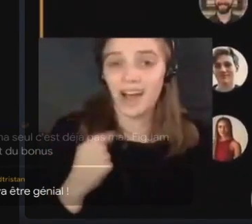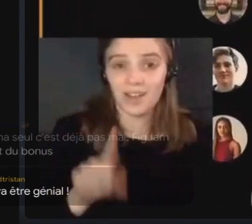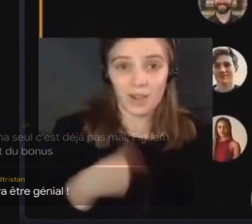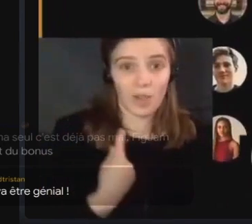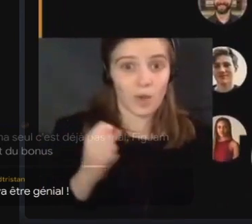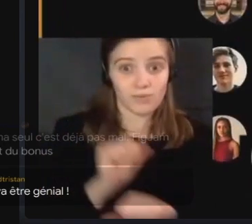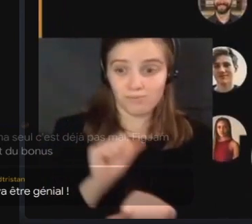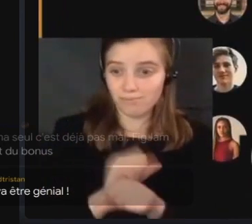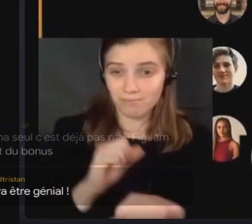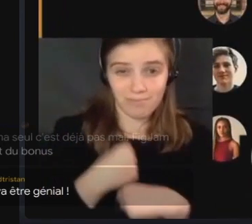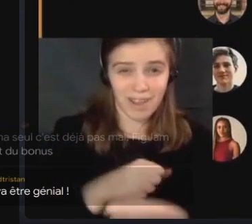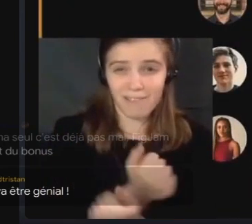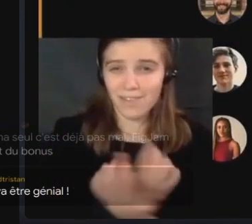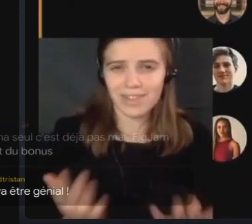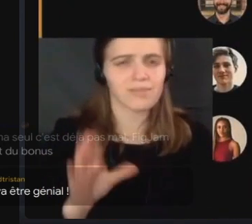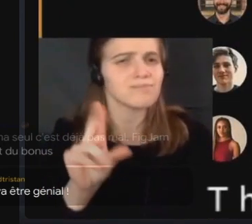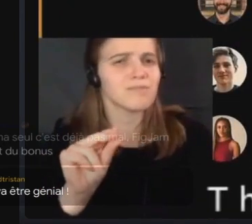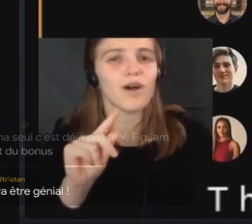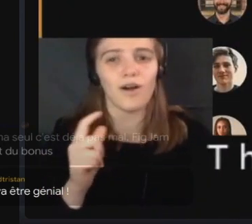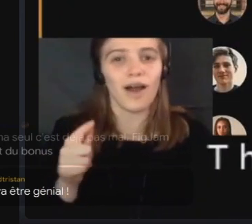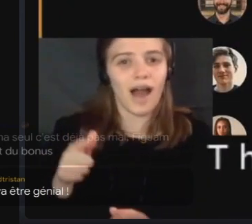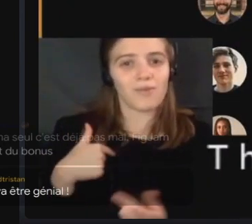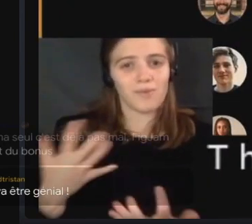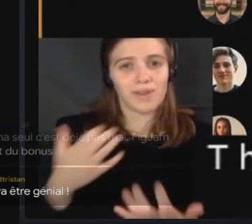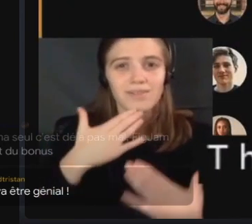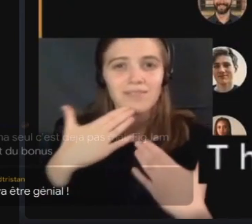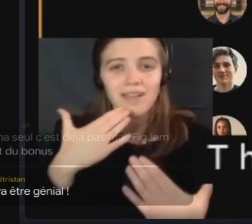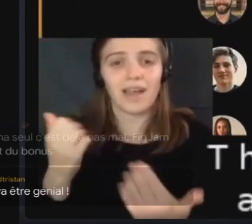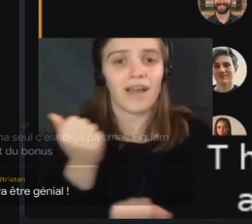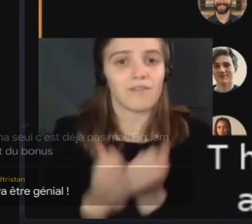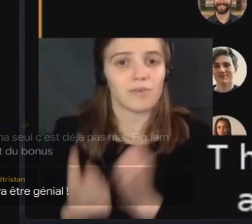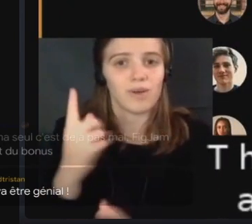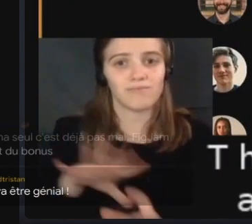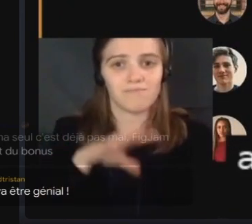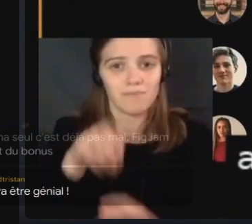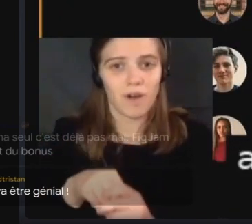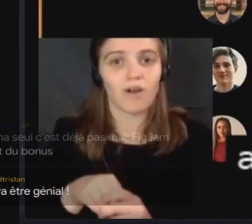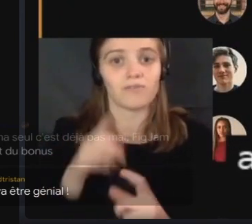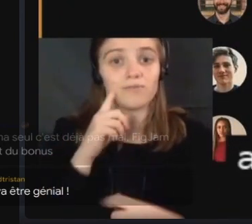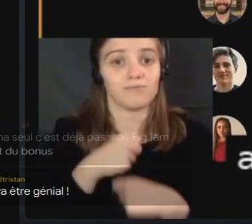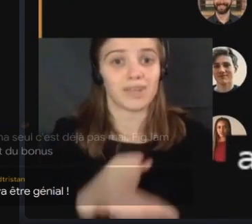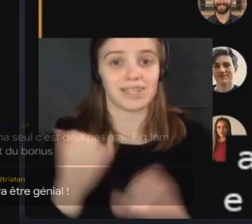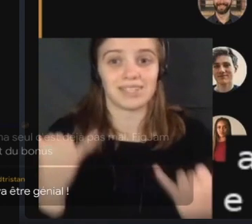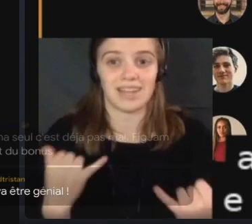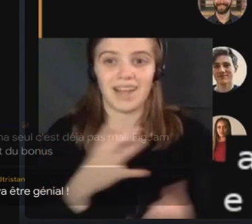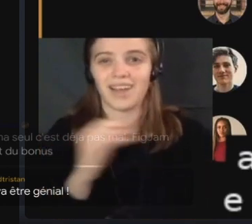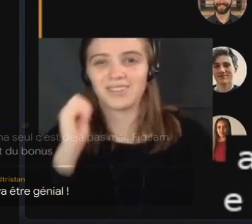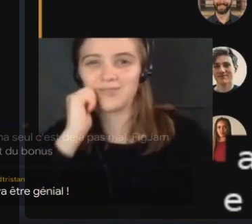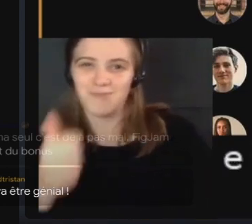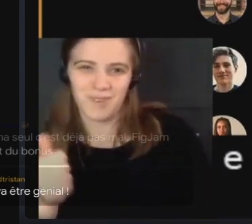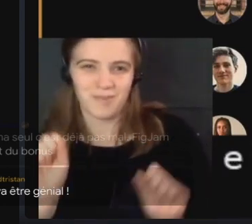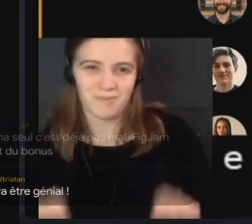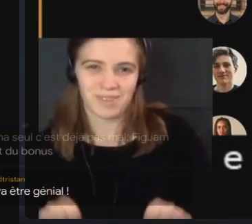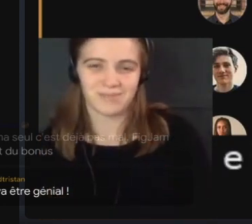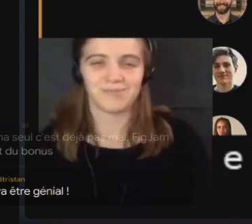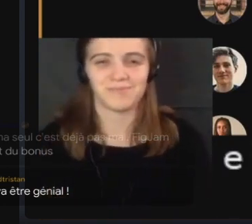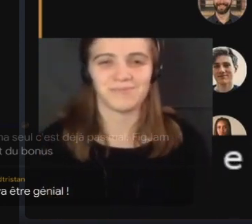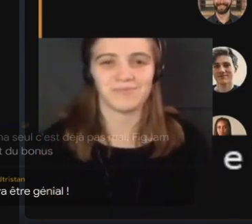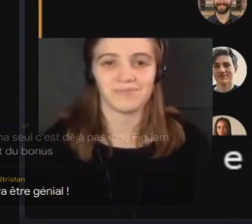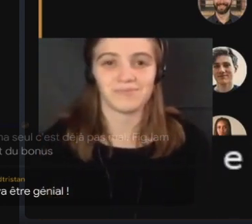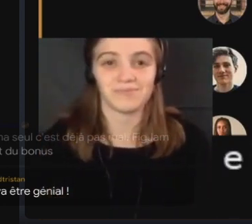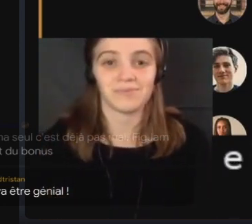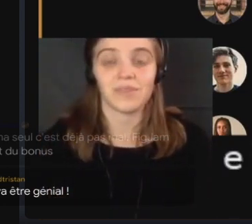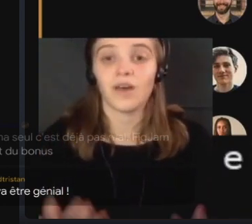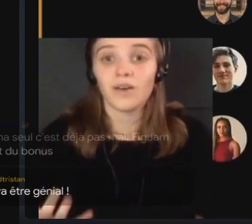to all of the amazing Figmates and everyone else involved for making today and tomorrow possible. Nice. Most of all, we wouldn't